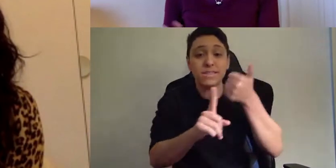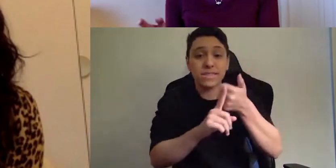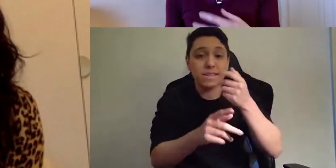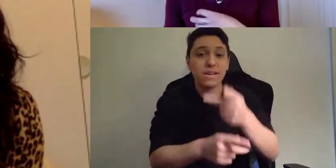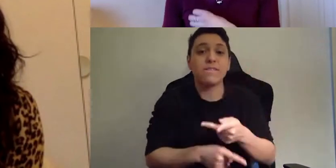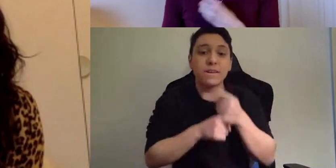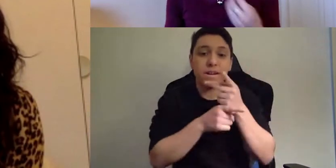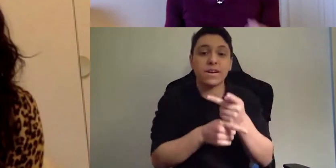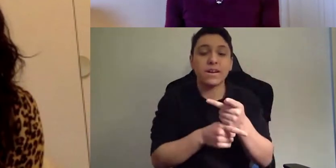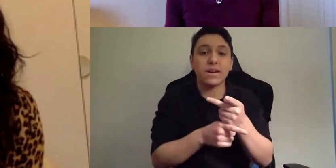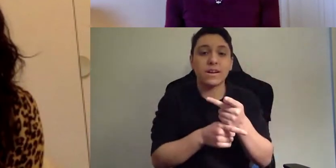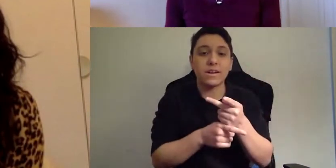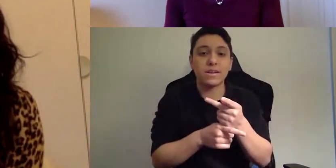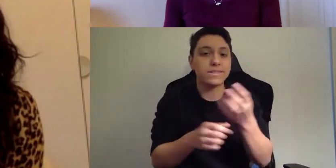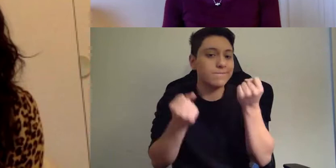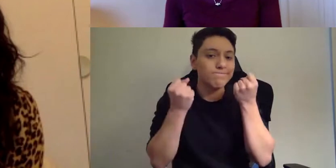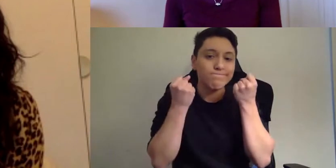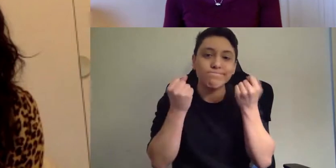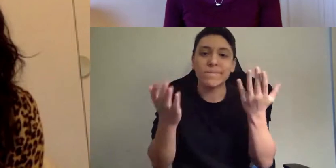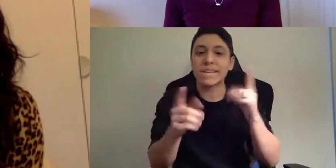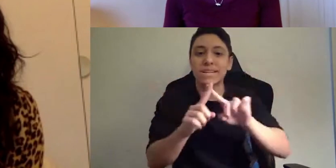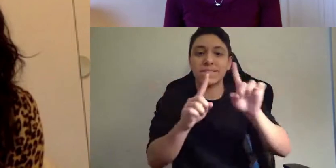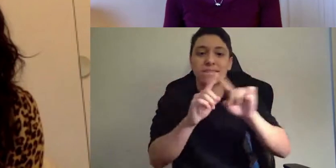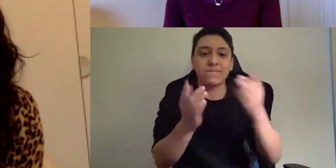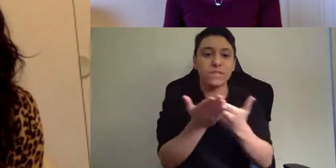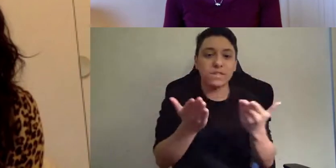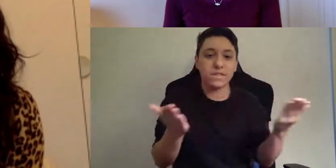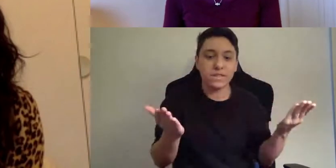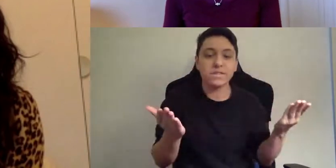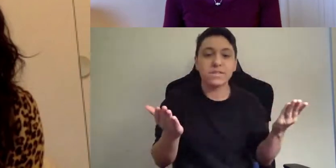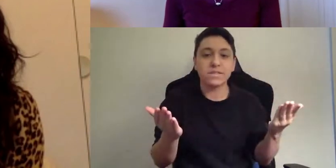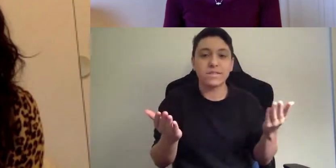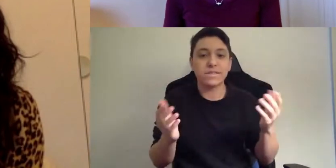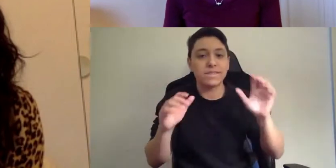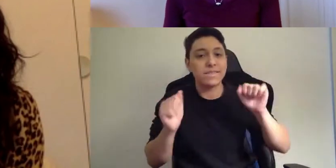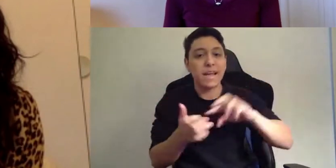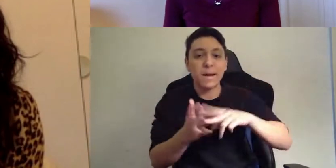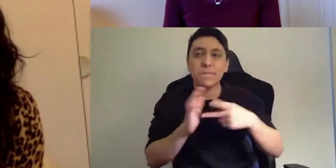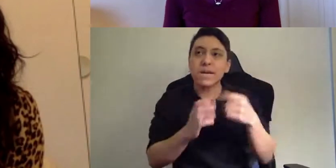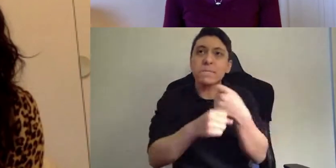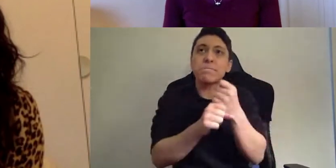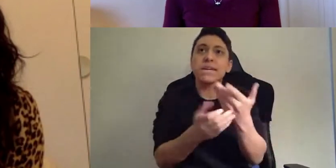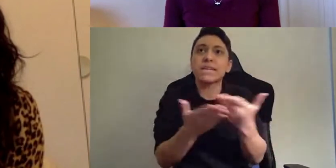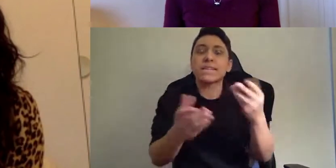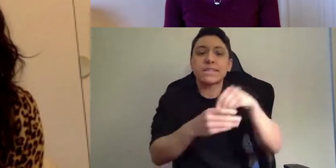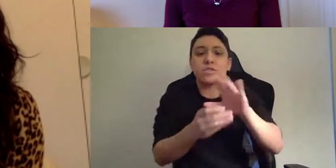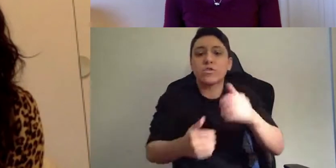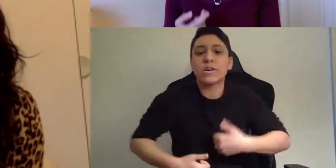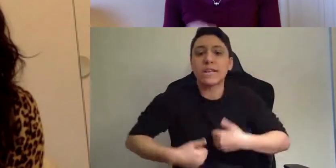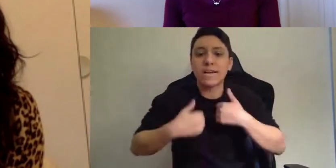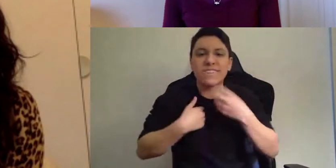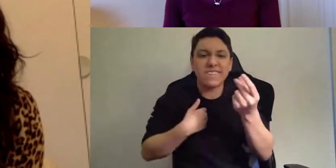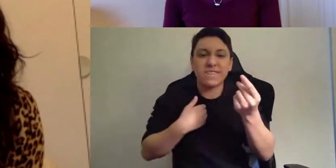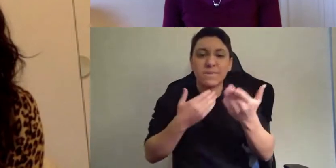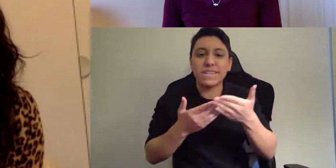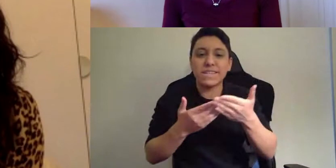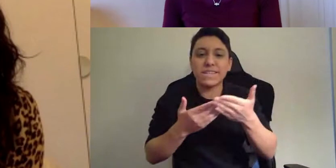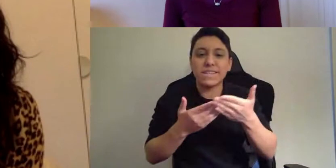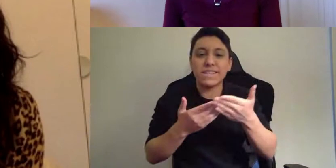is lots of different things. It could be making things in your life a little bit easier,